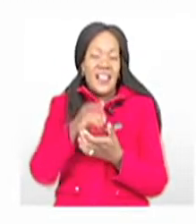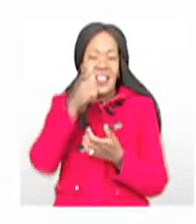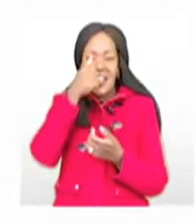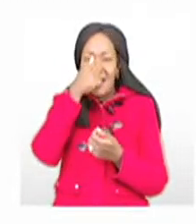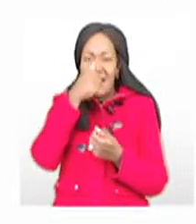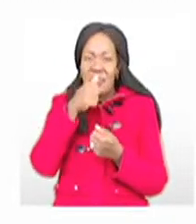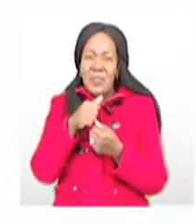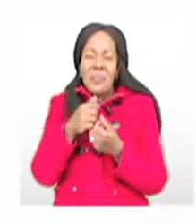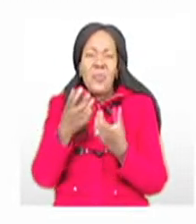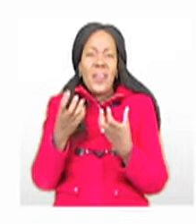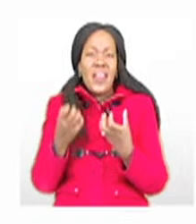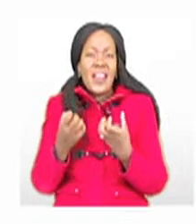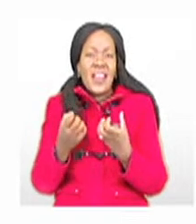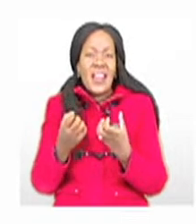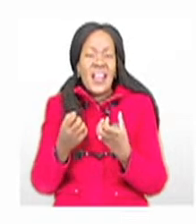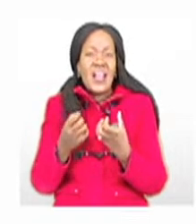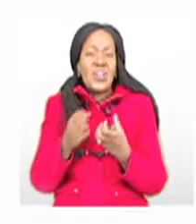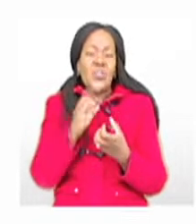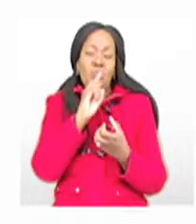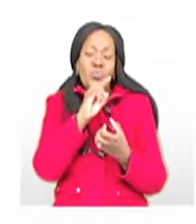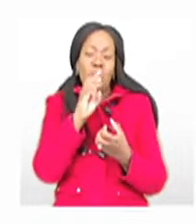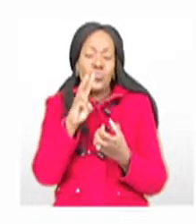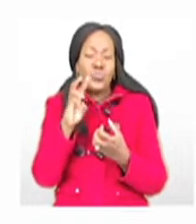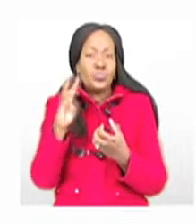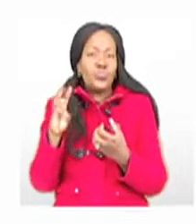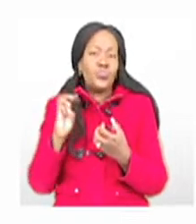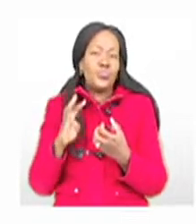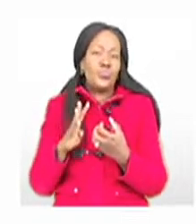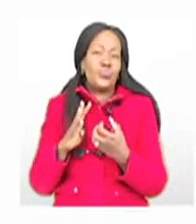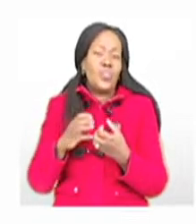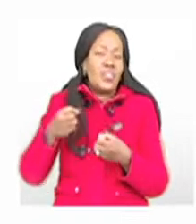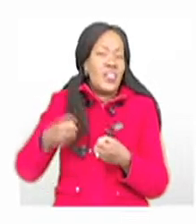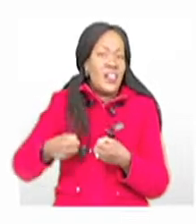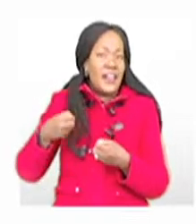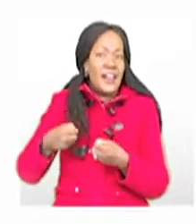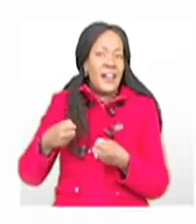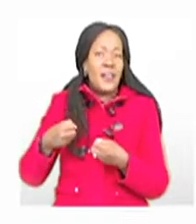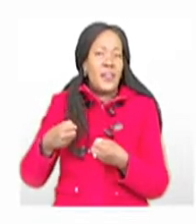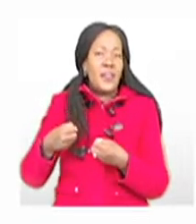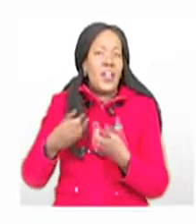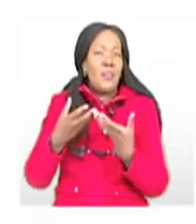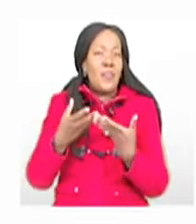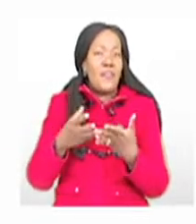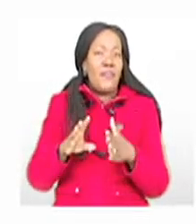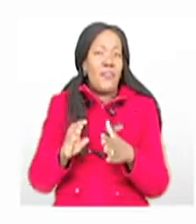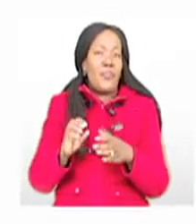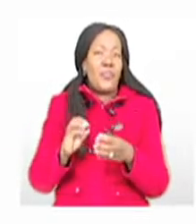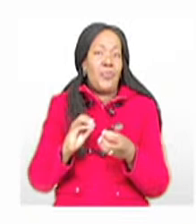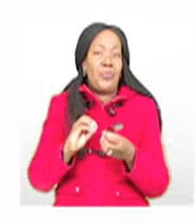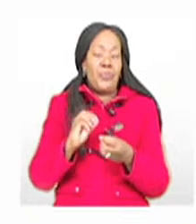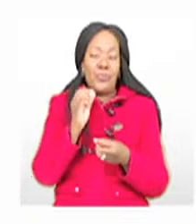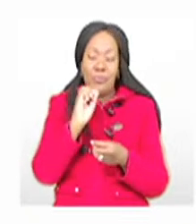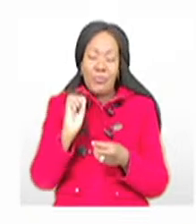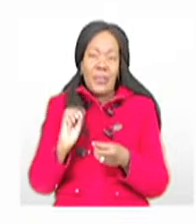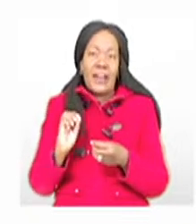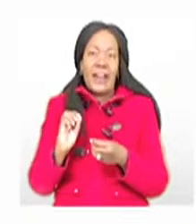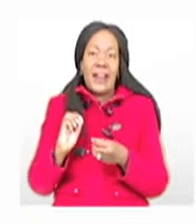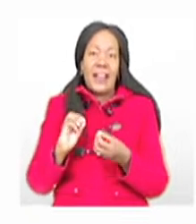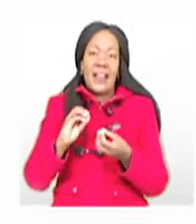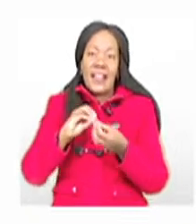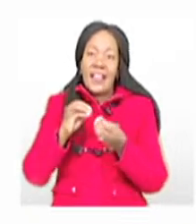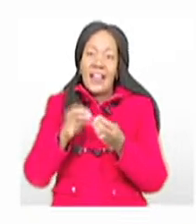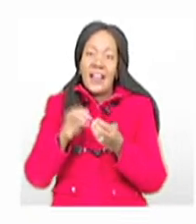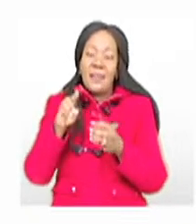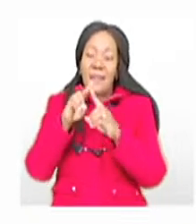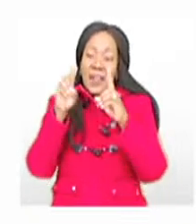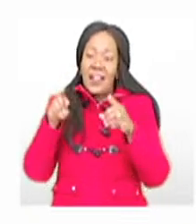Remember, you need to count the number of buckets before you can write the number in the